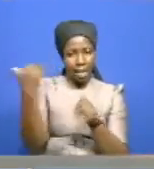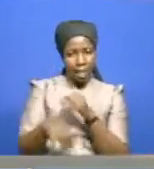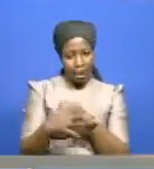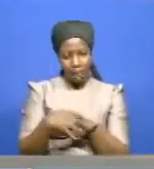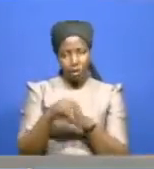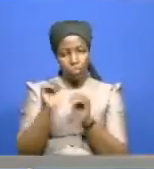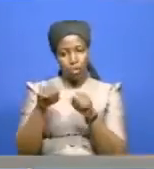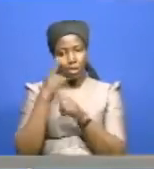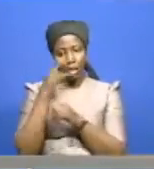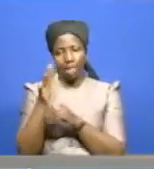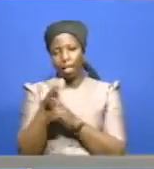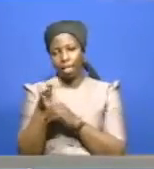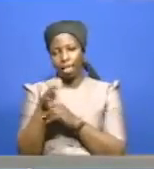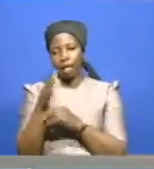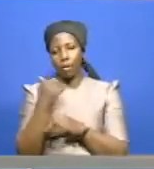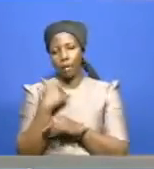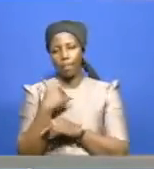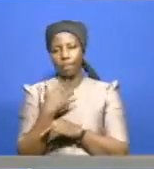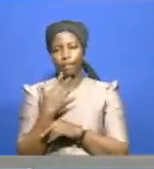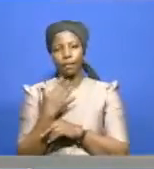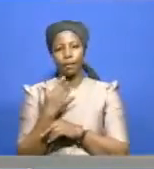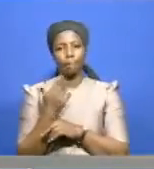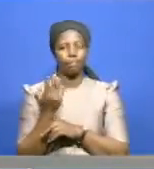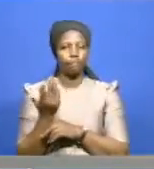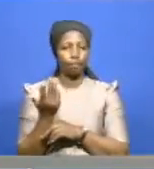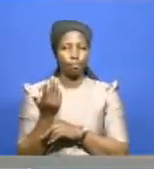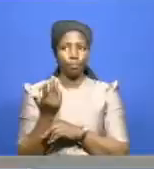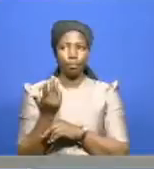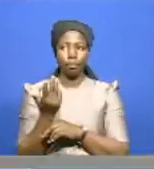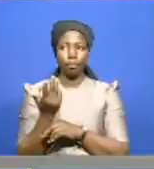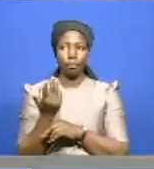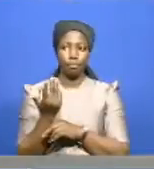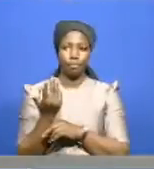see there that the exchequer releases